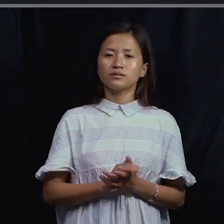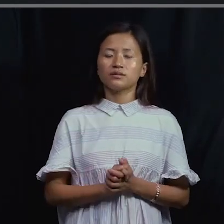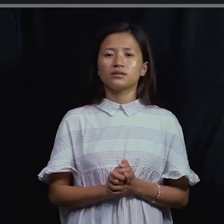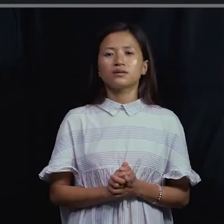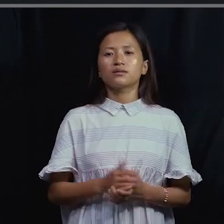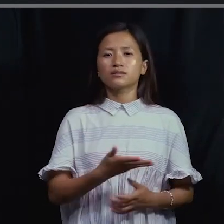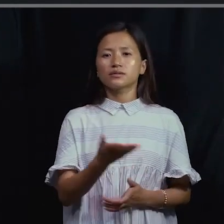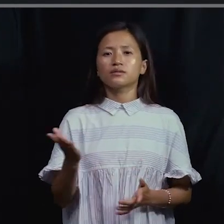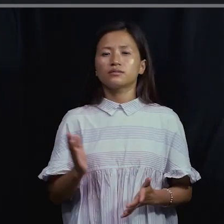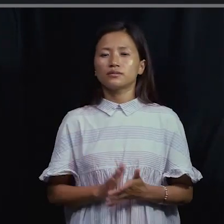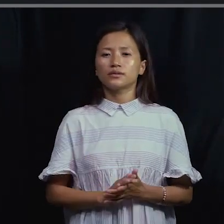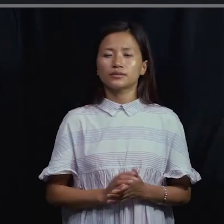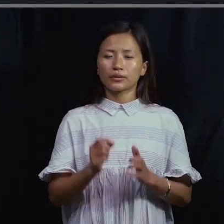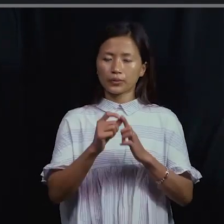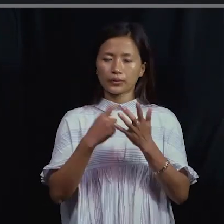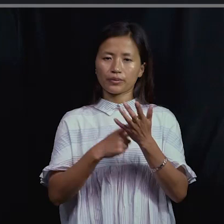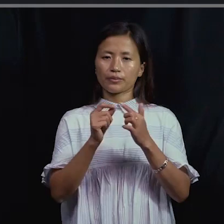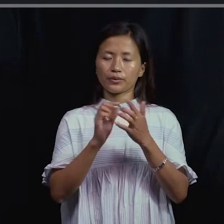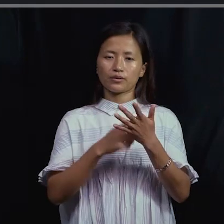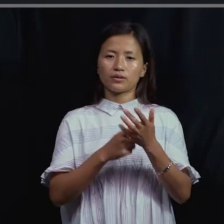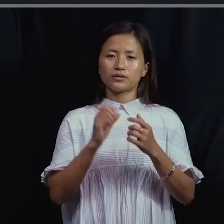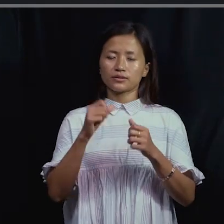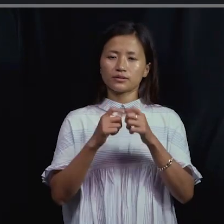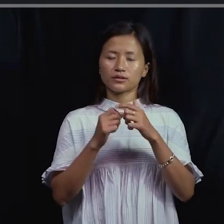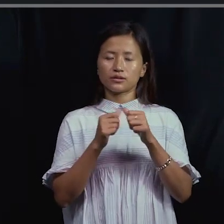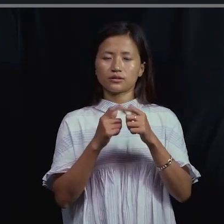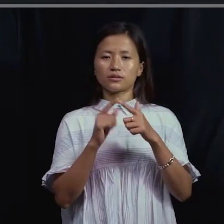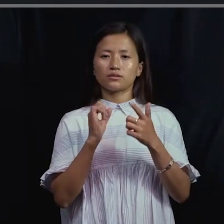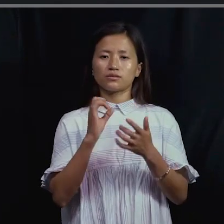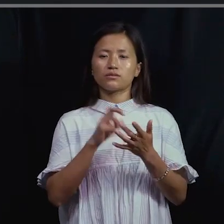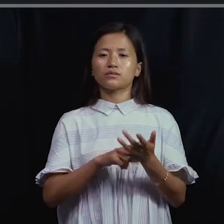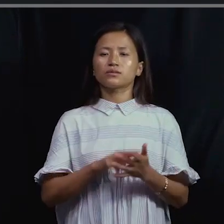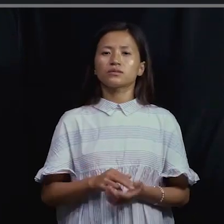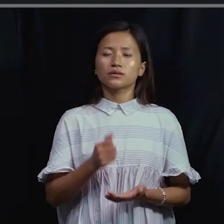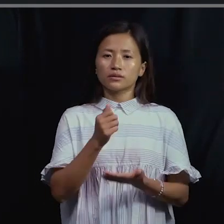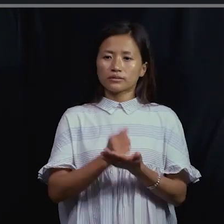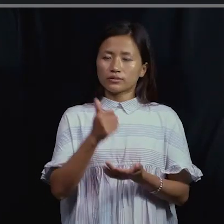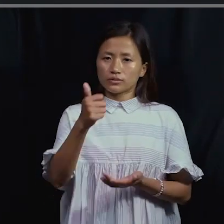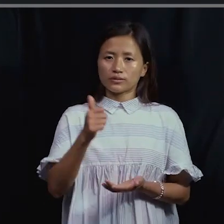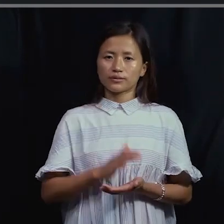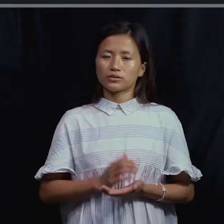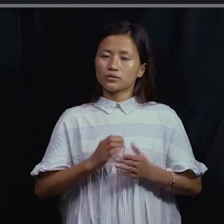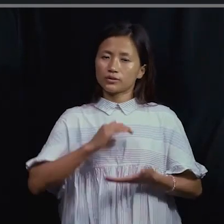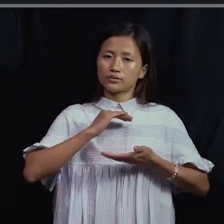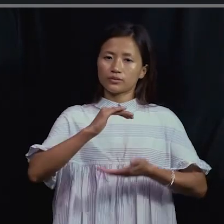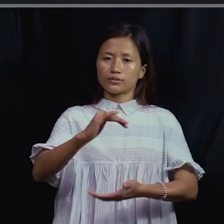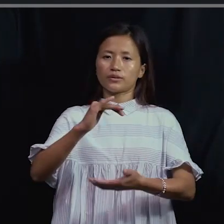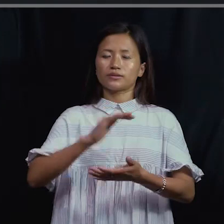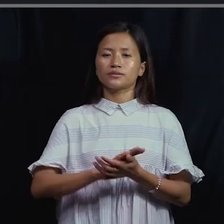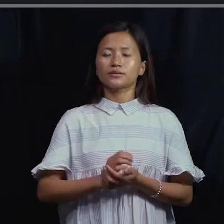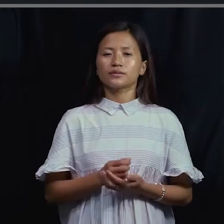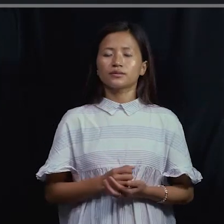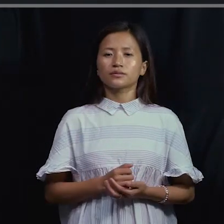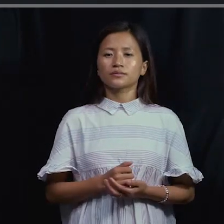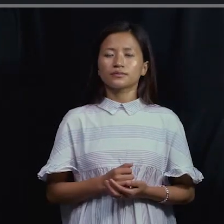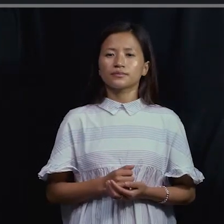then there are repercussions, isn't that? And if he does something good, then he should be rewarded. So if the child